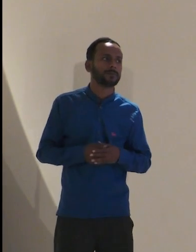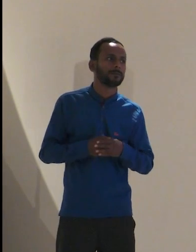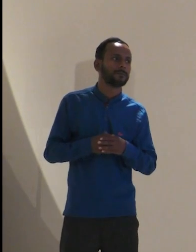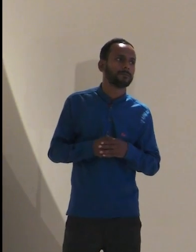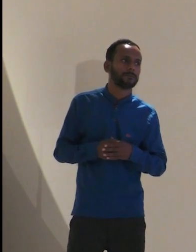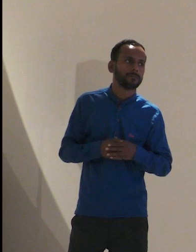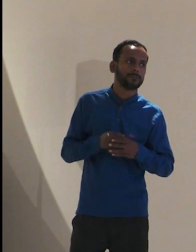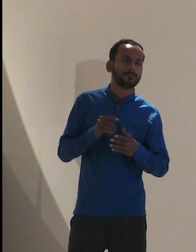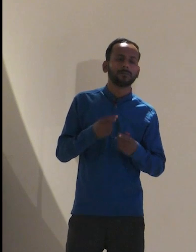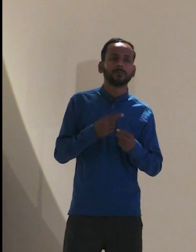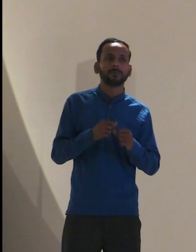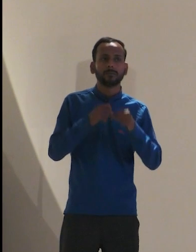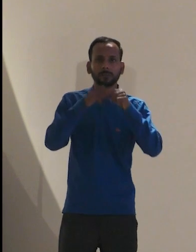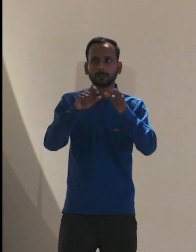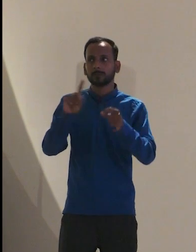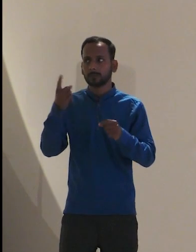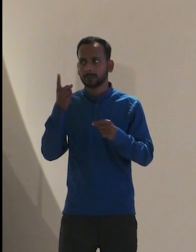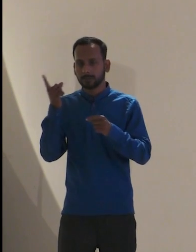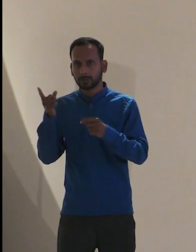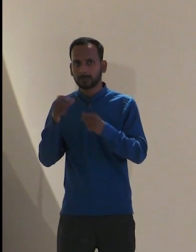To answer your question first, yes, of course,